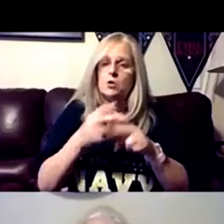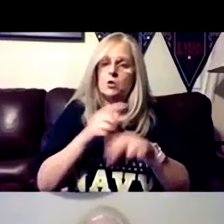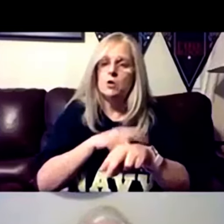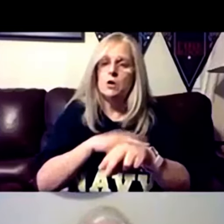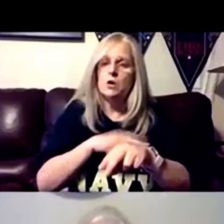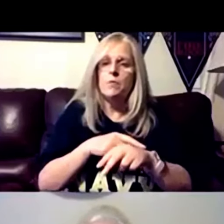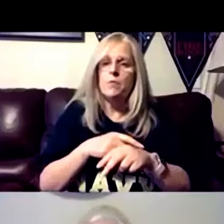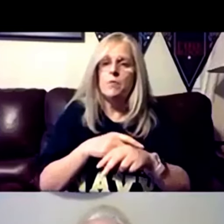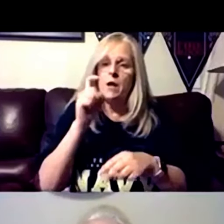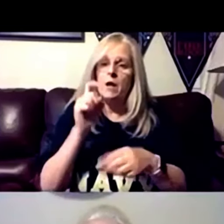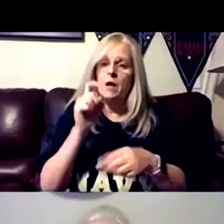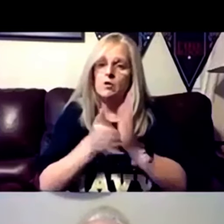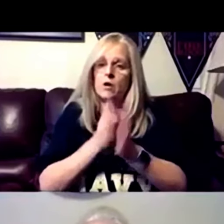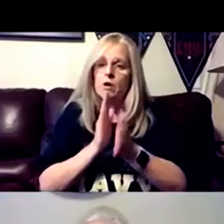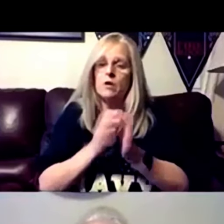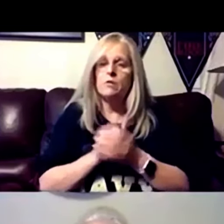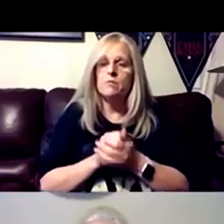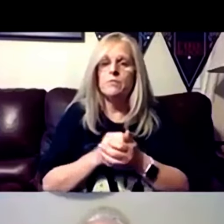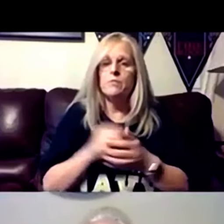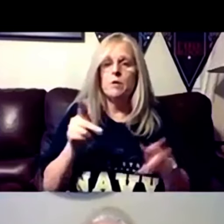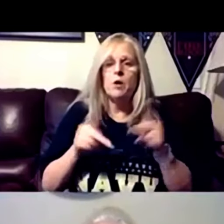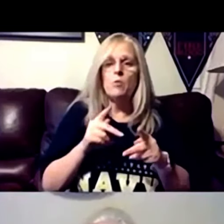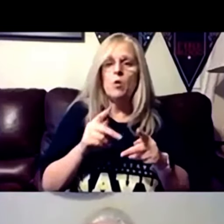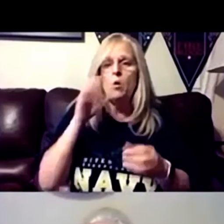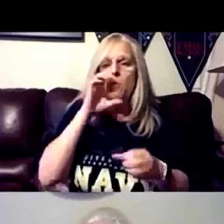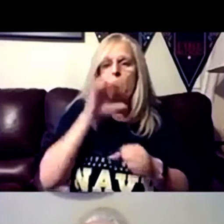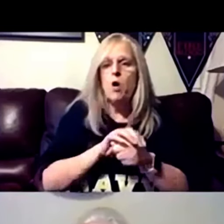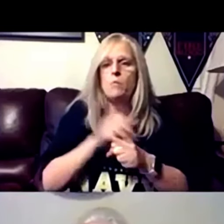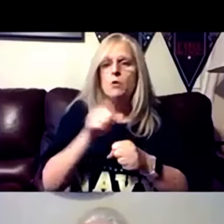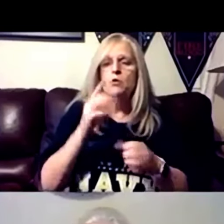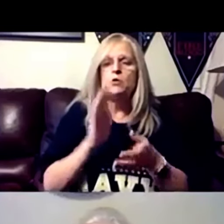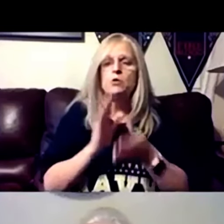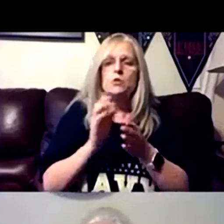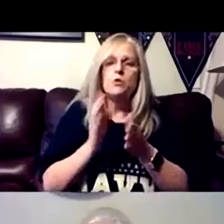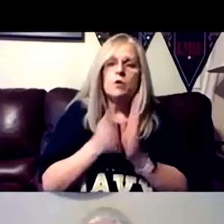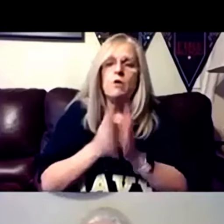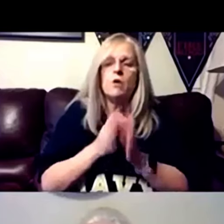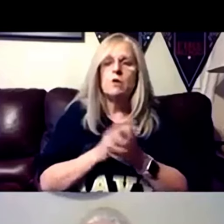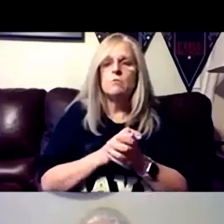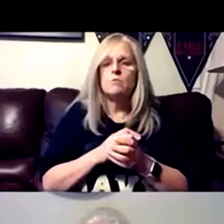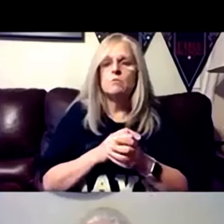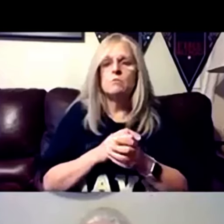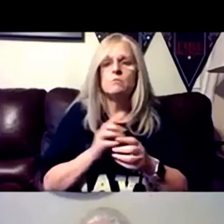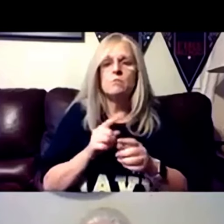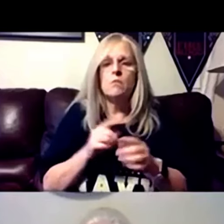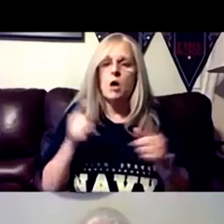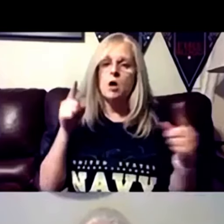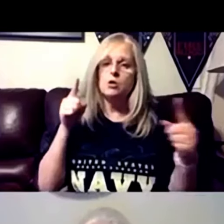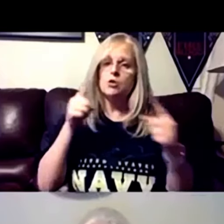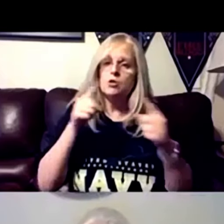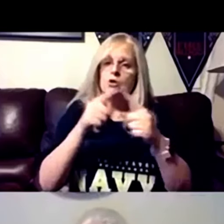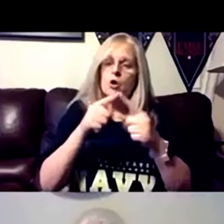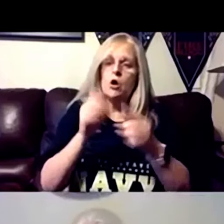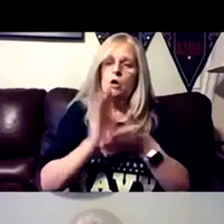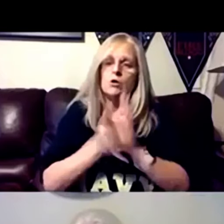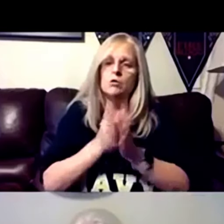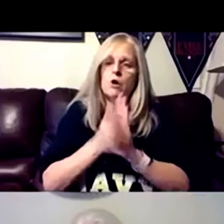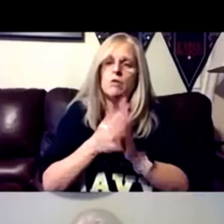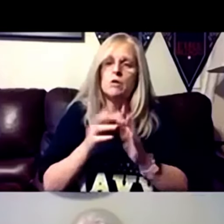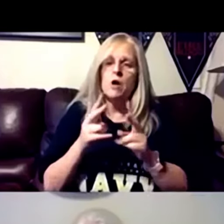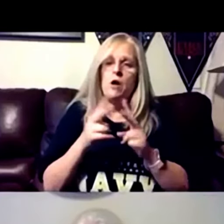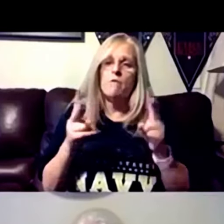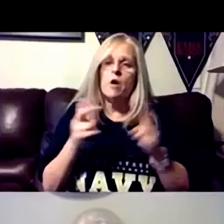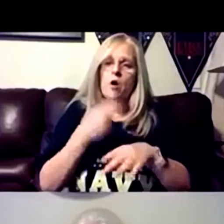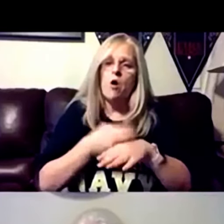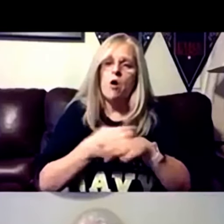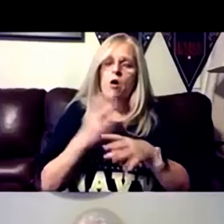get traffic. And people promise you traffic, you can buy solo ads, but targeted traffic is very hard to get, very